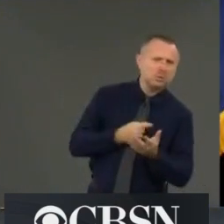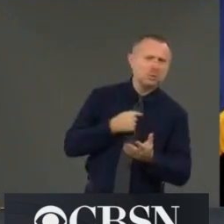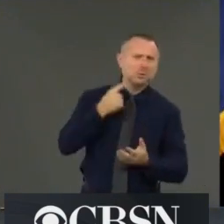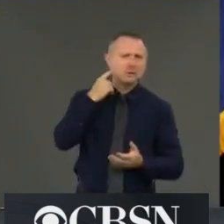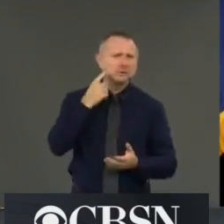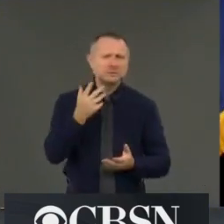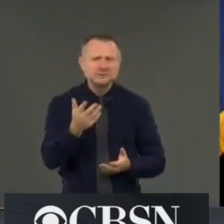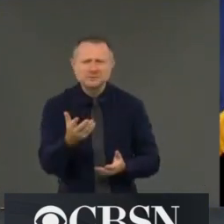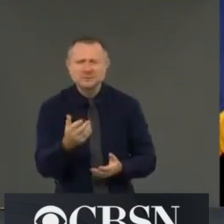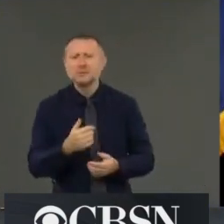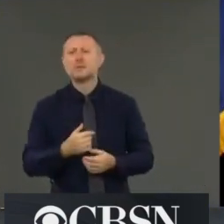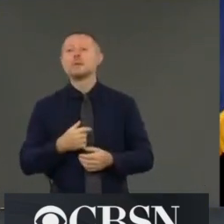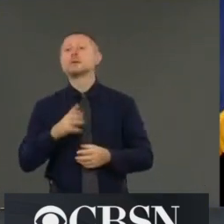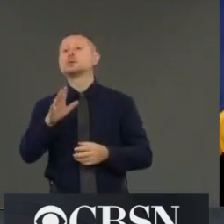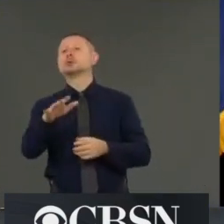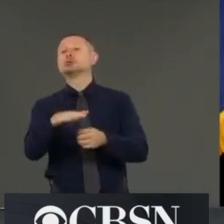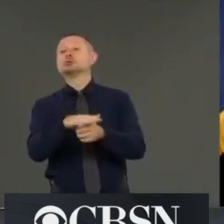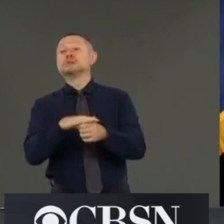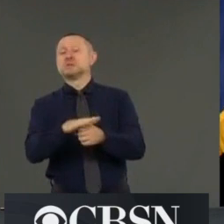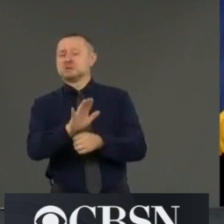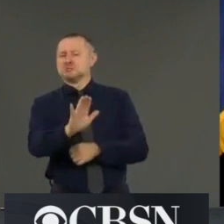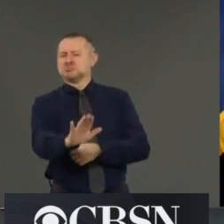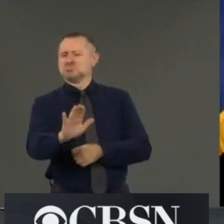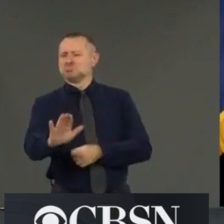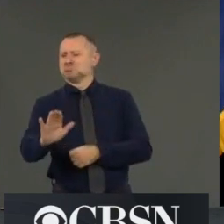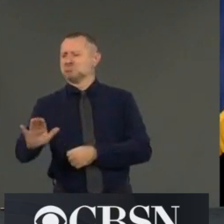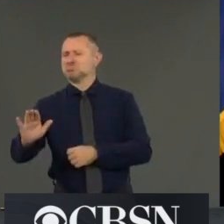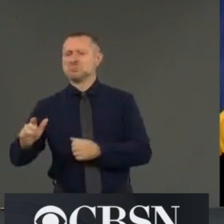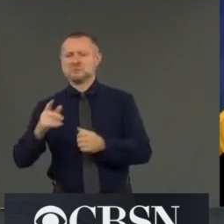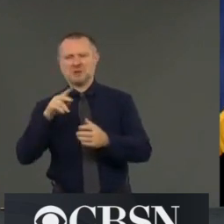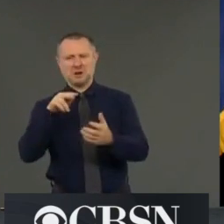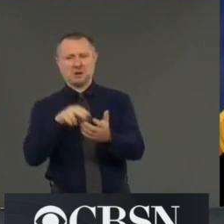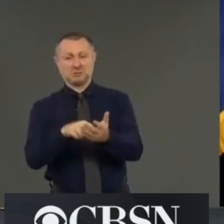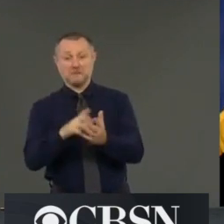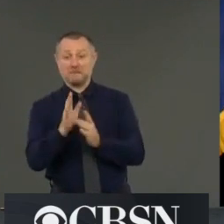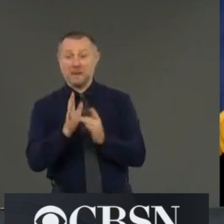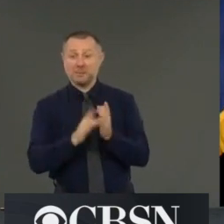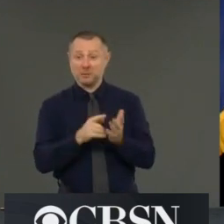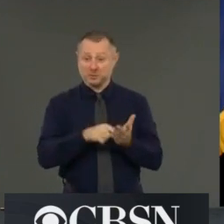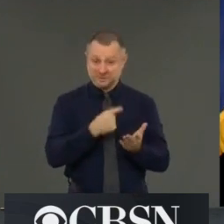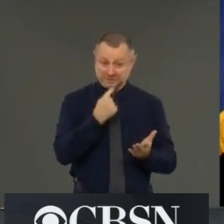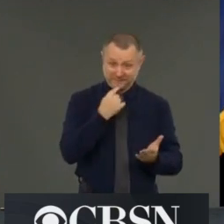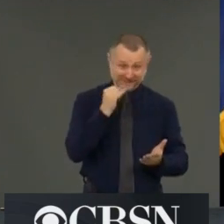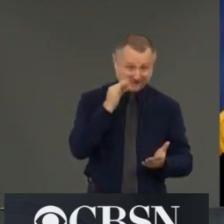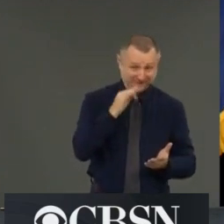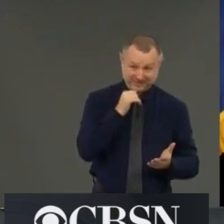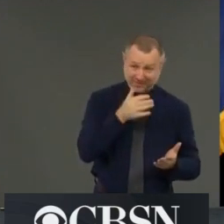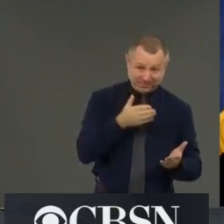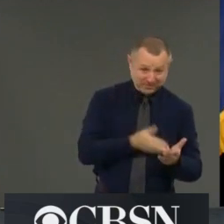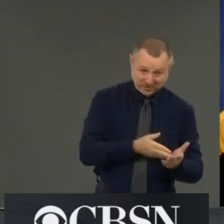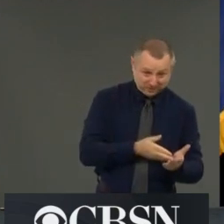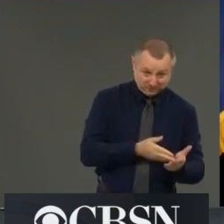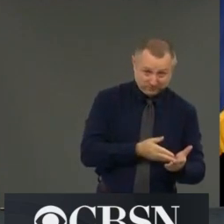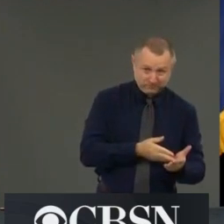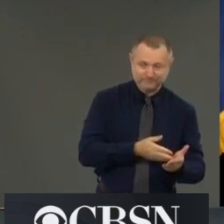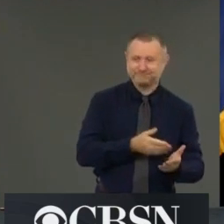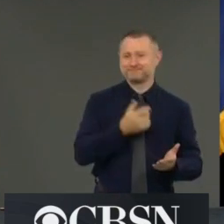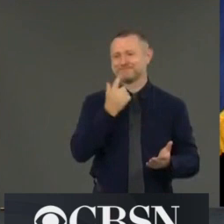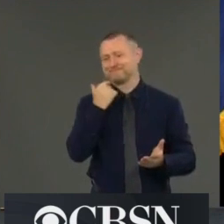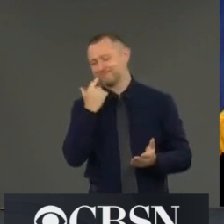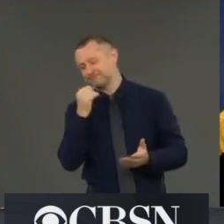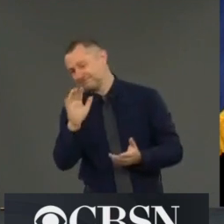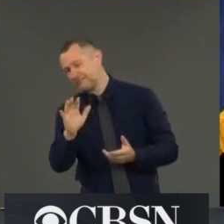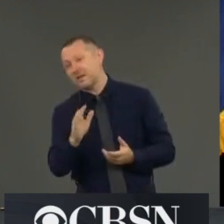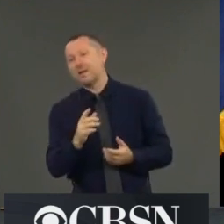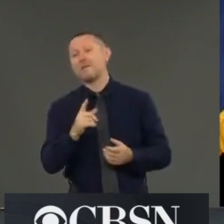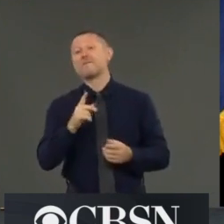regions are the regions as determined in the Bible. And if not in the Bible, then in the initial phased reopening